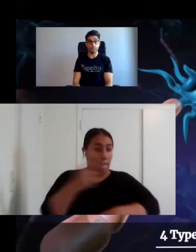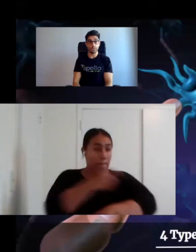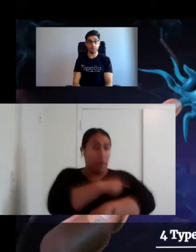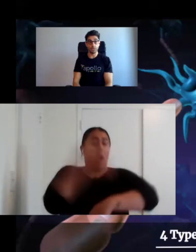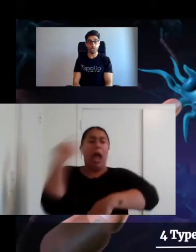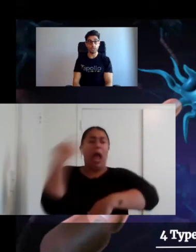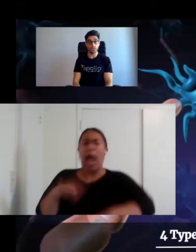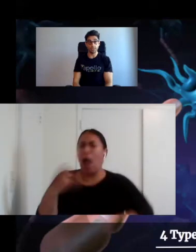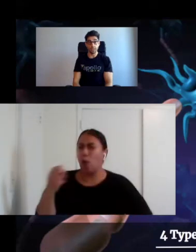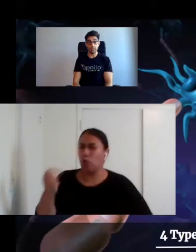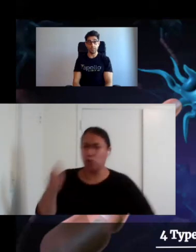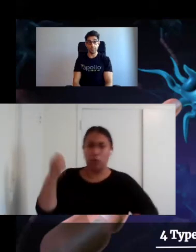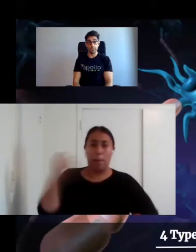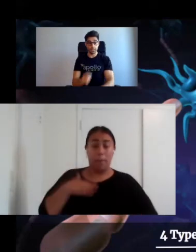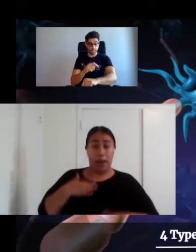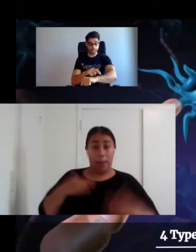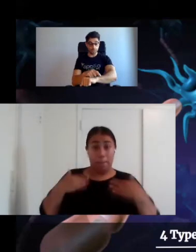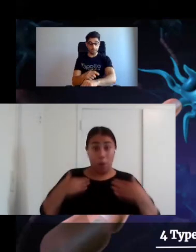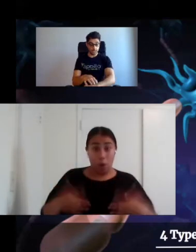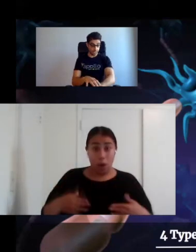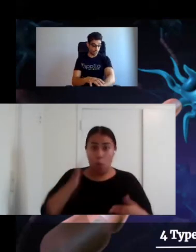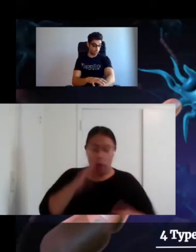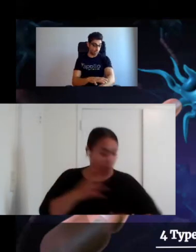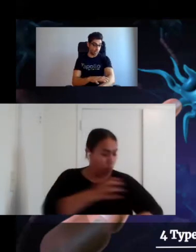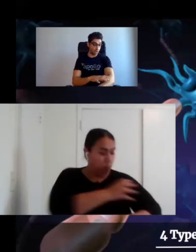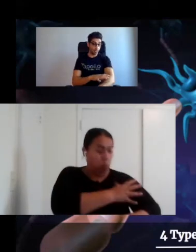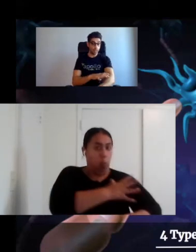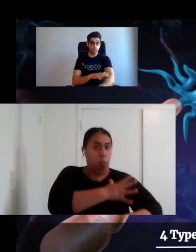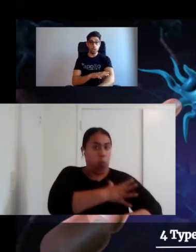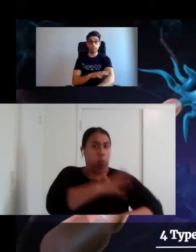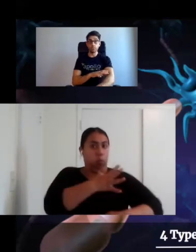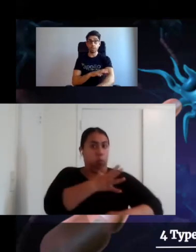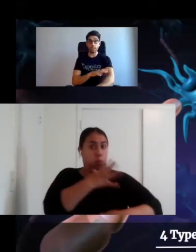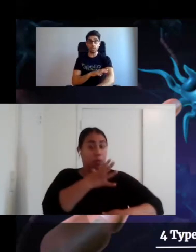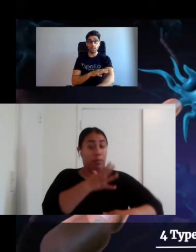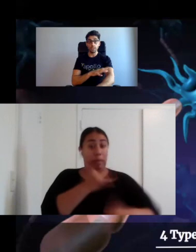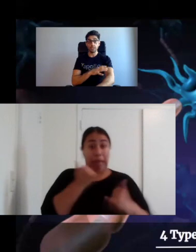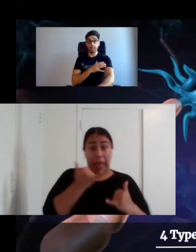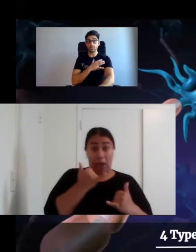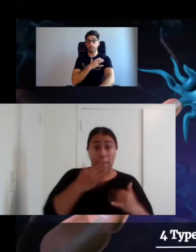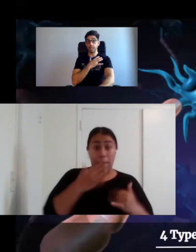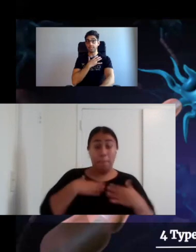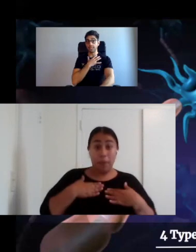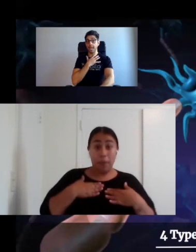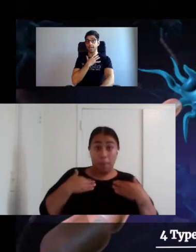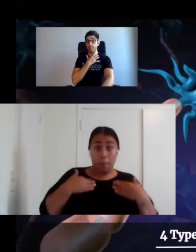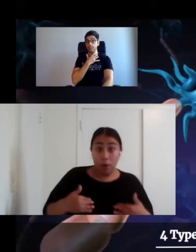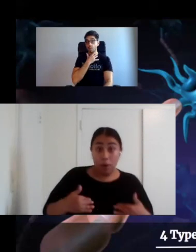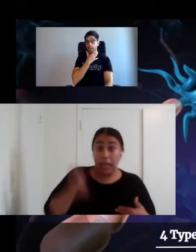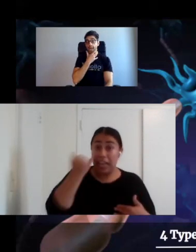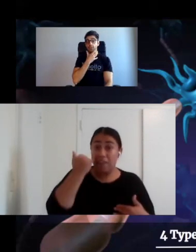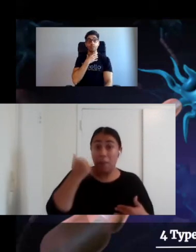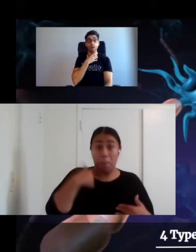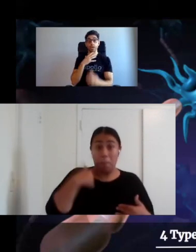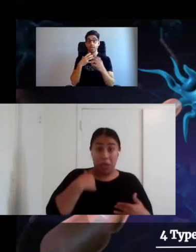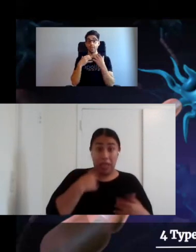patient, and it becomes very, very dangerous. So if someone gets stung by a bee and they start swelling in the arm, you better move quickly, because if that swelling gets to the neck or